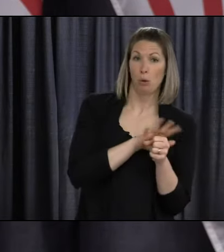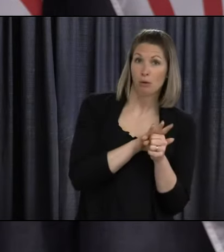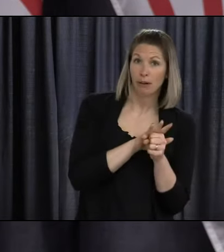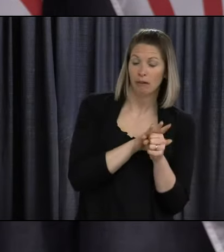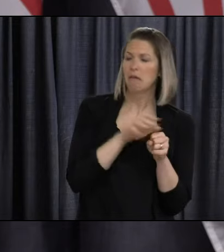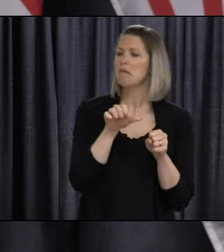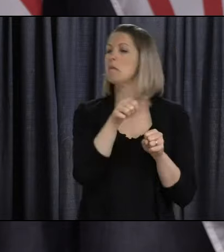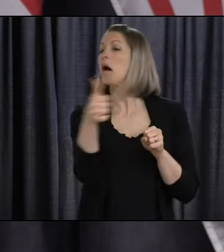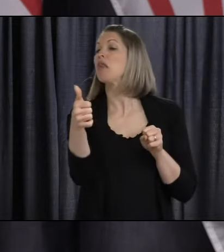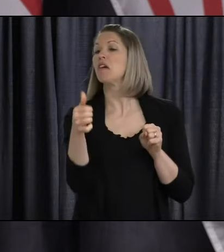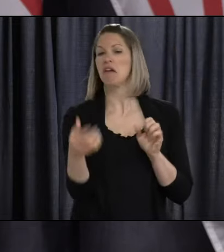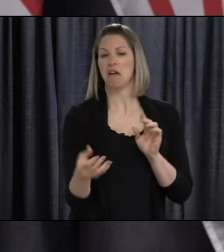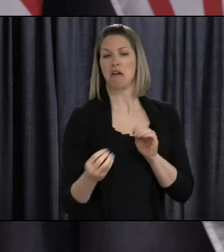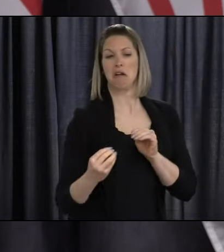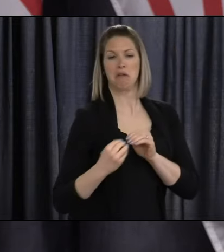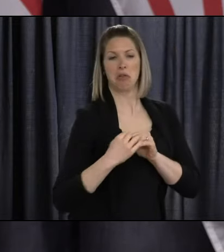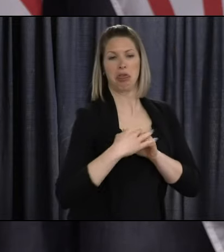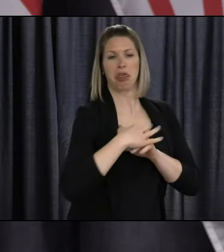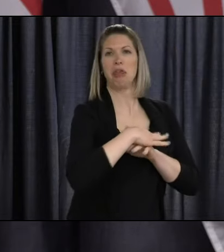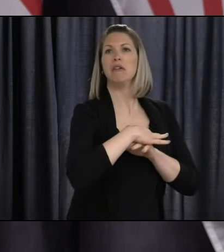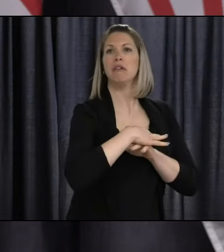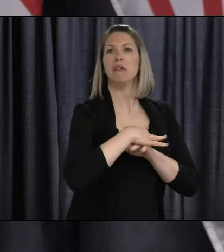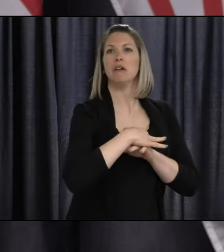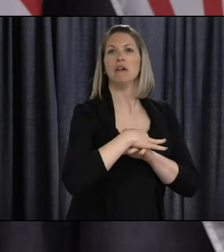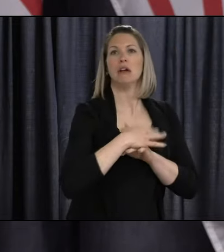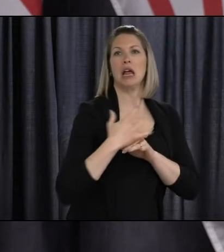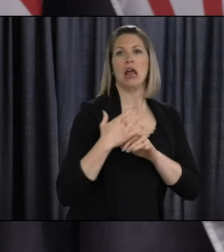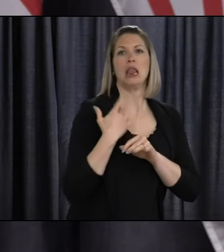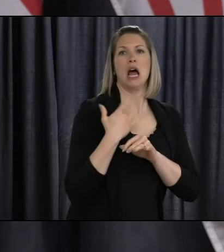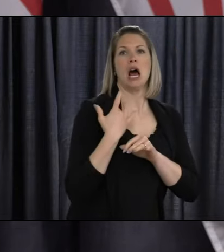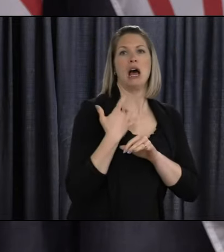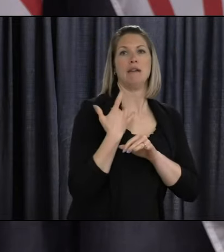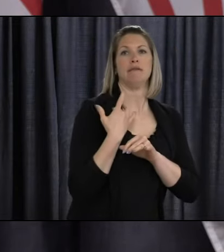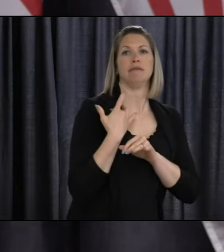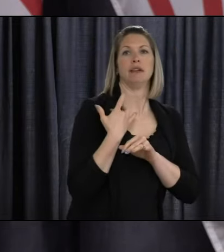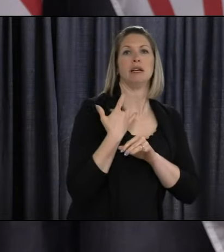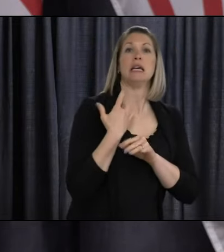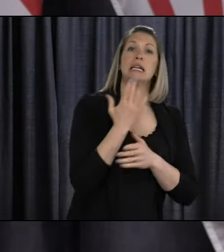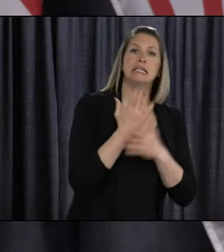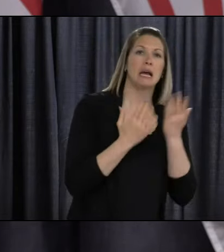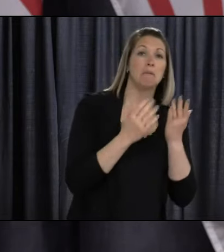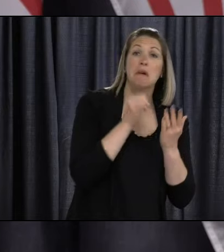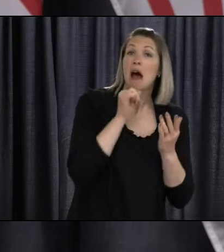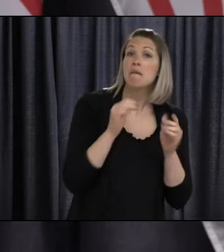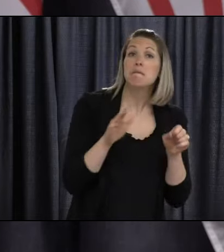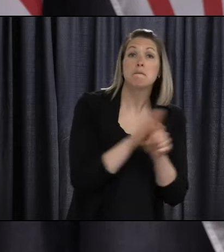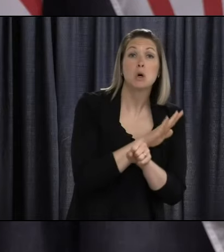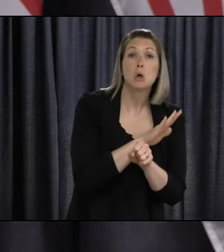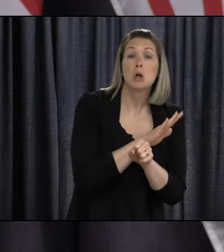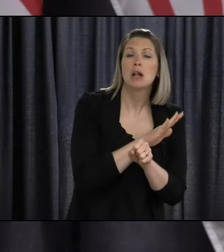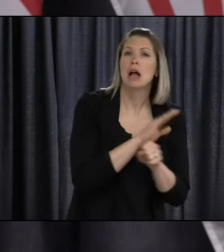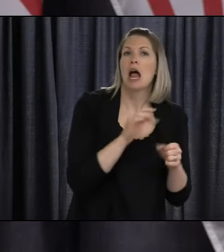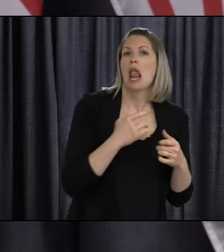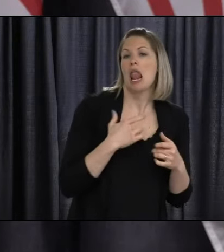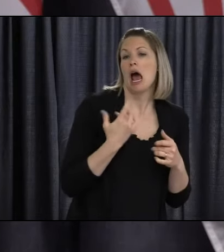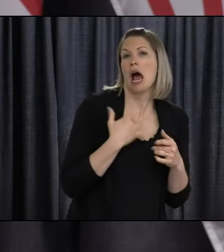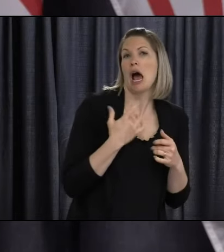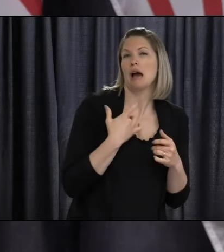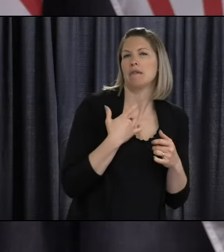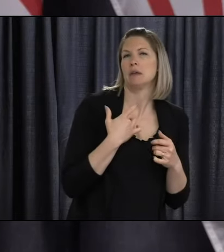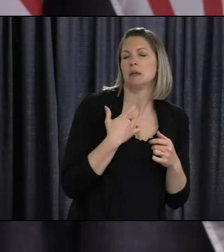unfortunately something we see with these types of what we call nucleic acid tests. So that is possibly